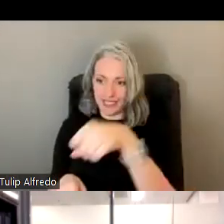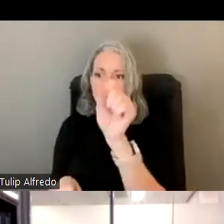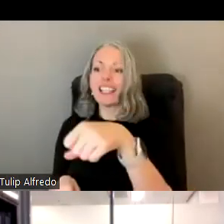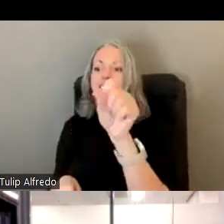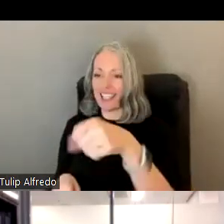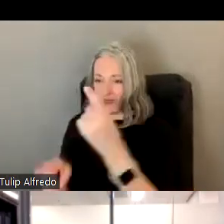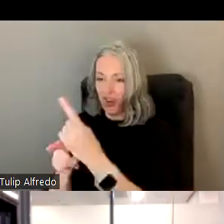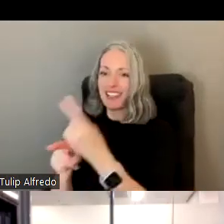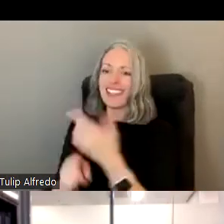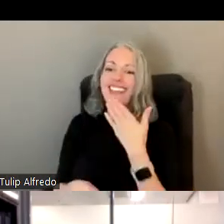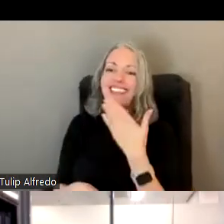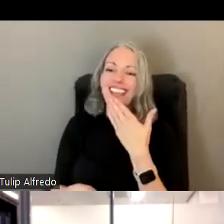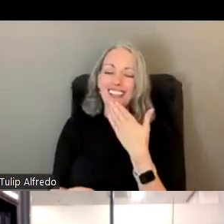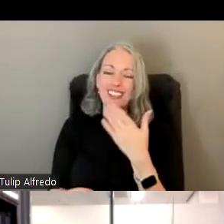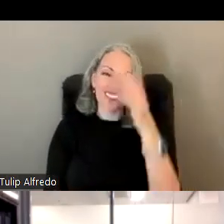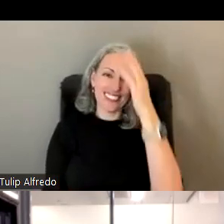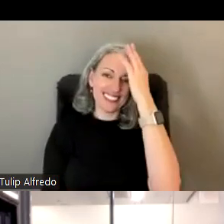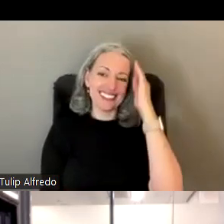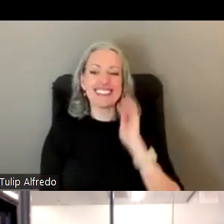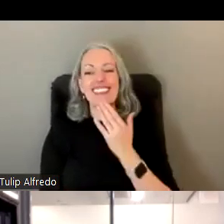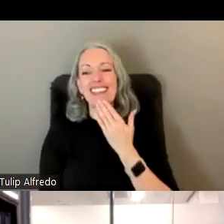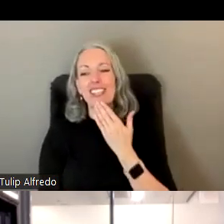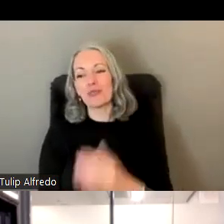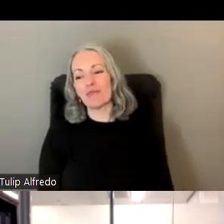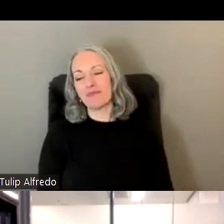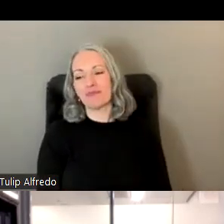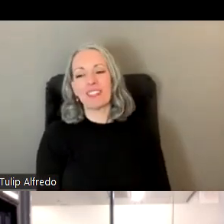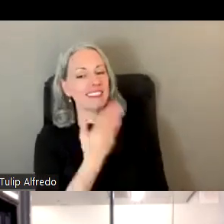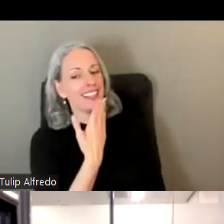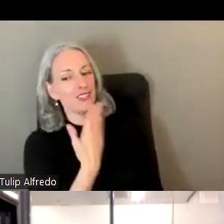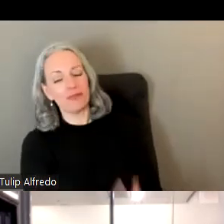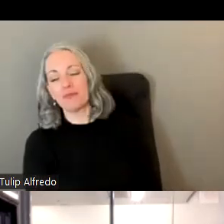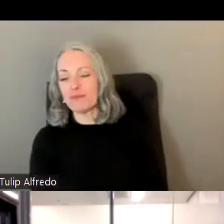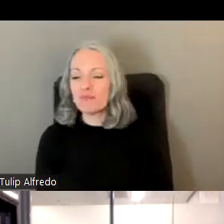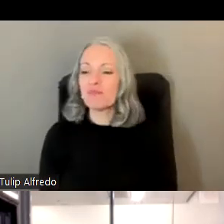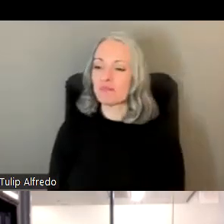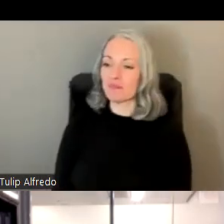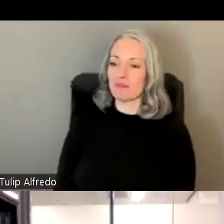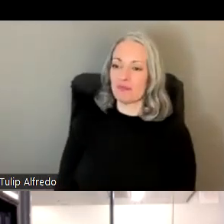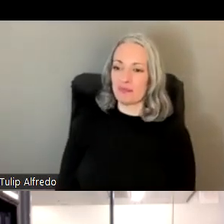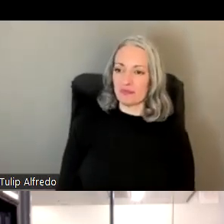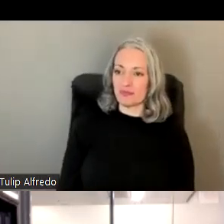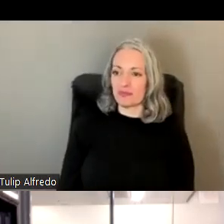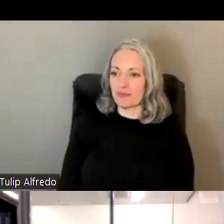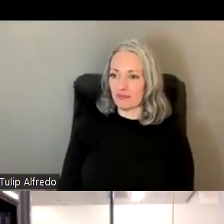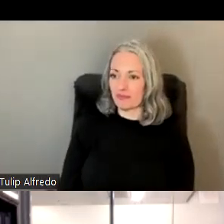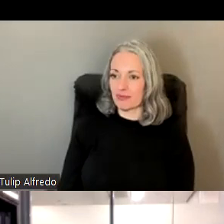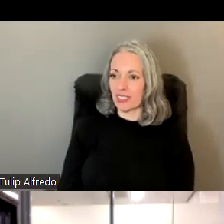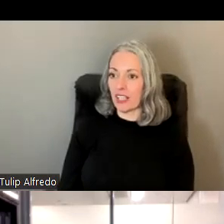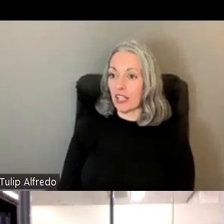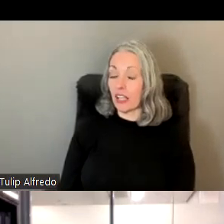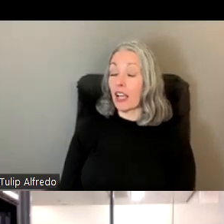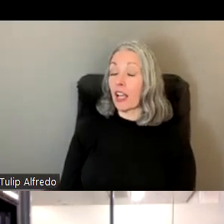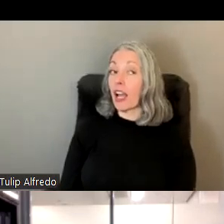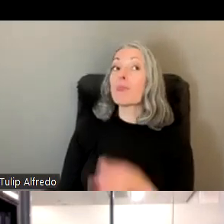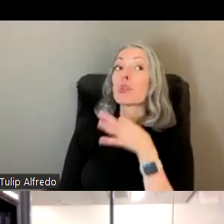Okay. Thank you for Thank you. weighing in, Myra. Thanks so much. Thank you. So I just wanted to wonder out loud if